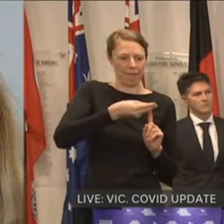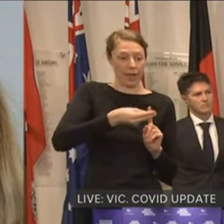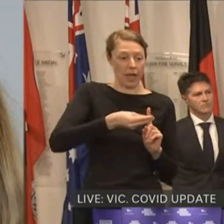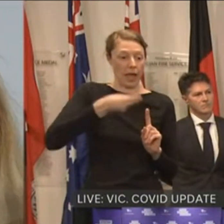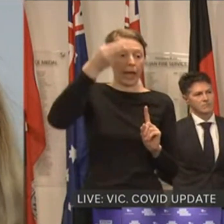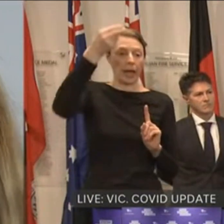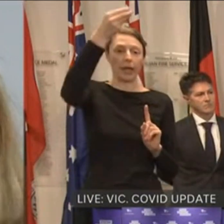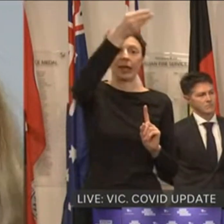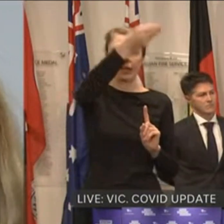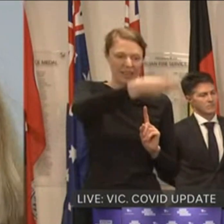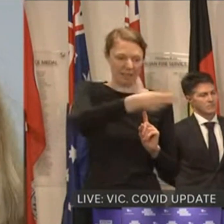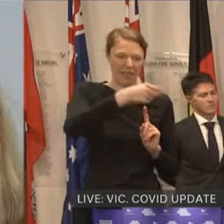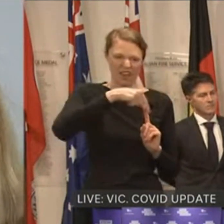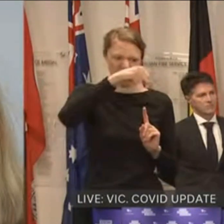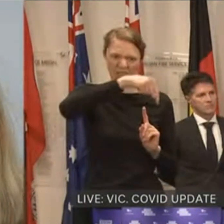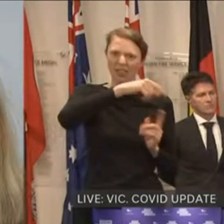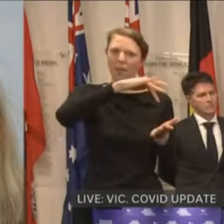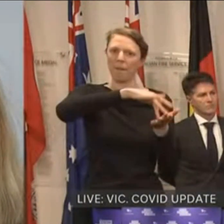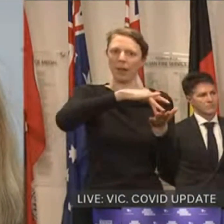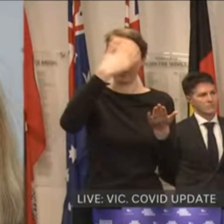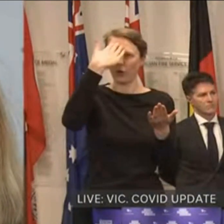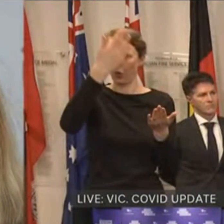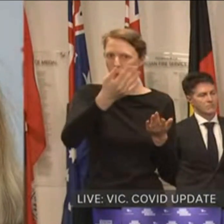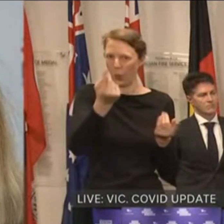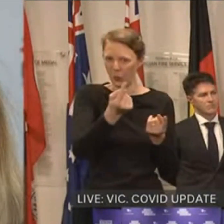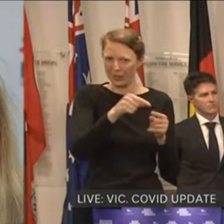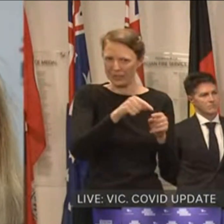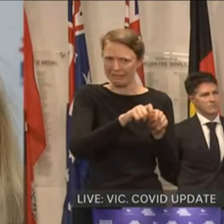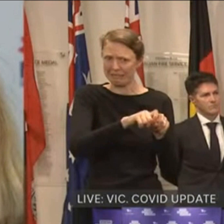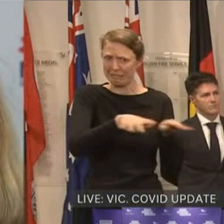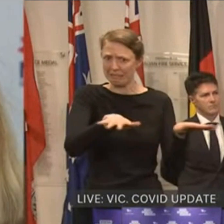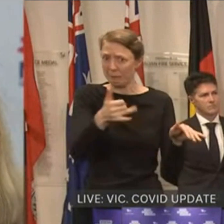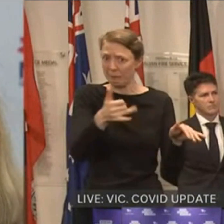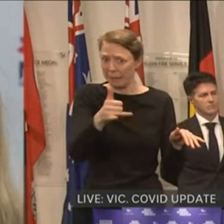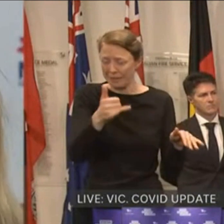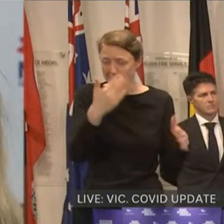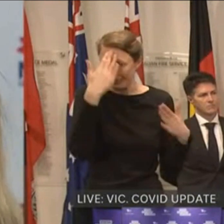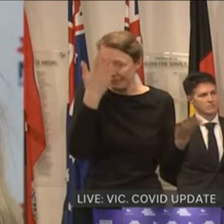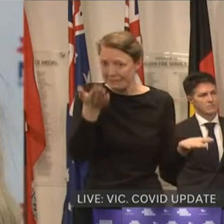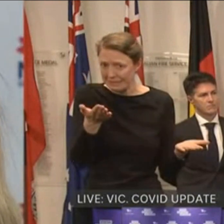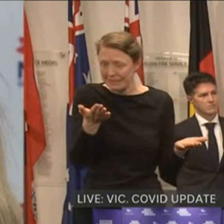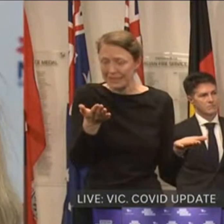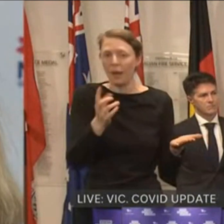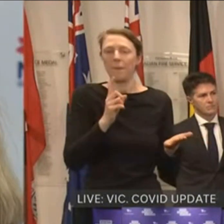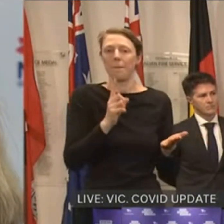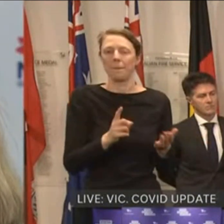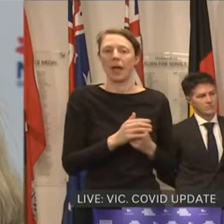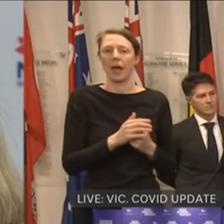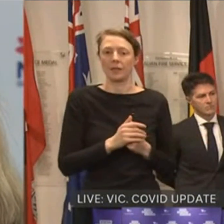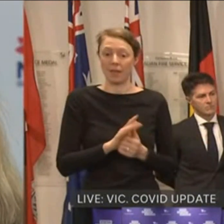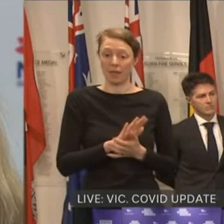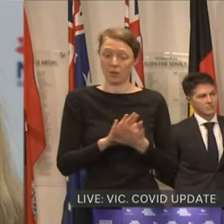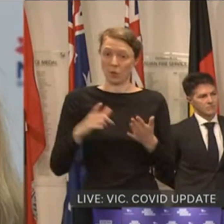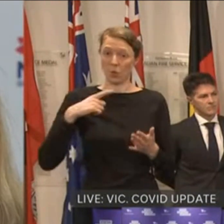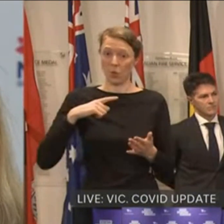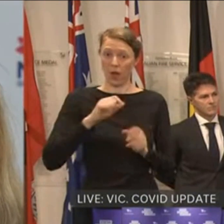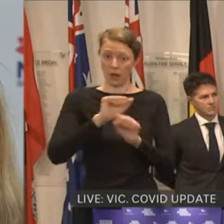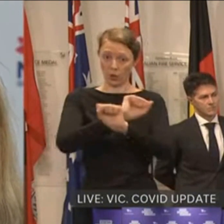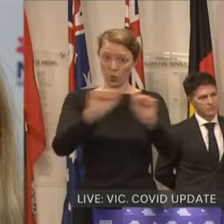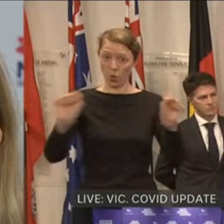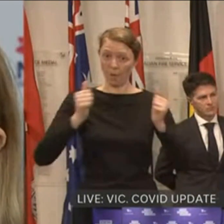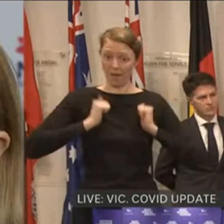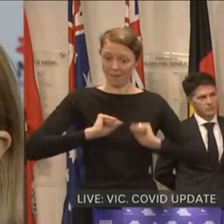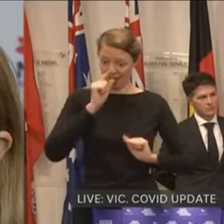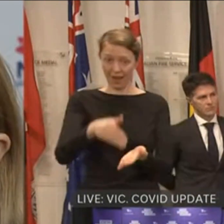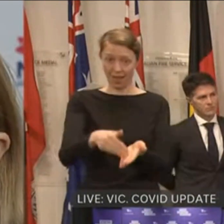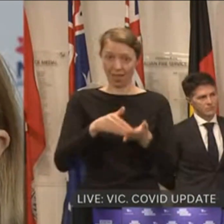may infect no one. But as we can see, if you are someone who's perhaps been in more social